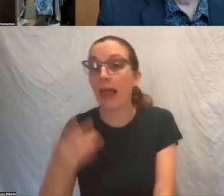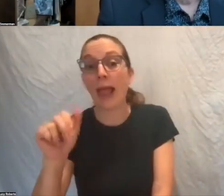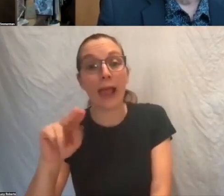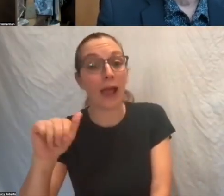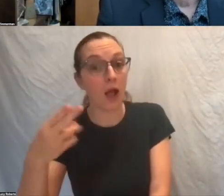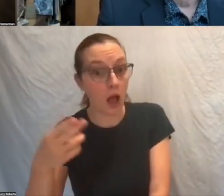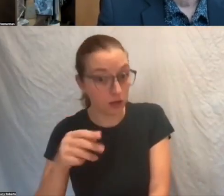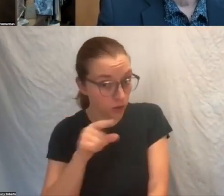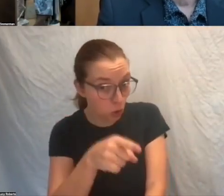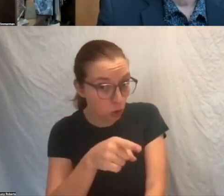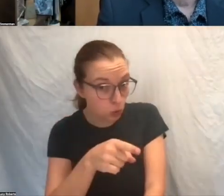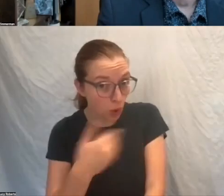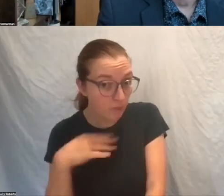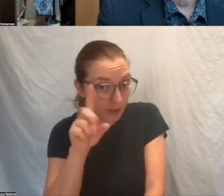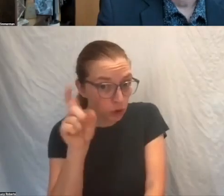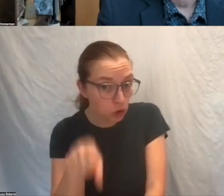right, Hannah.